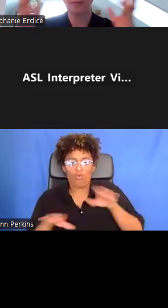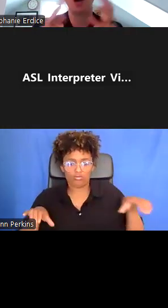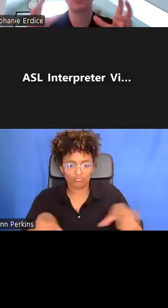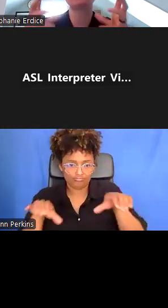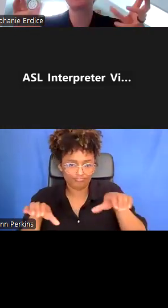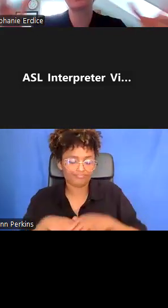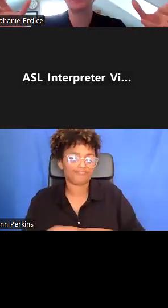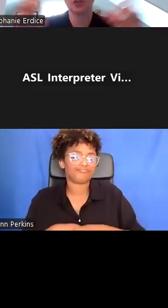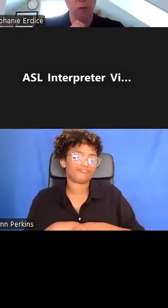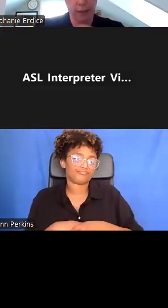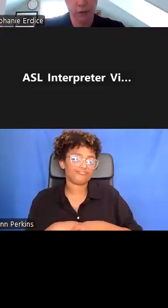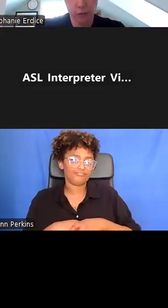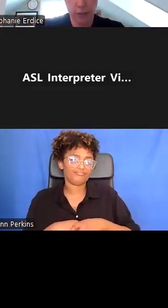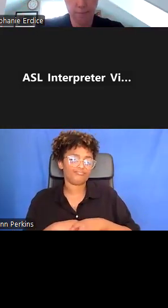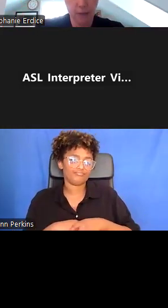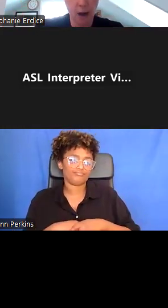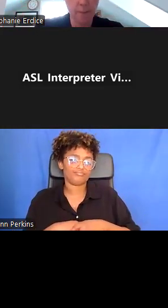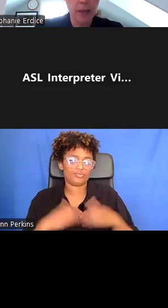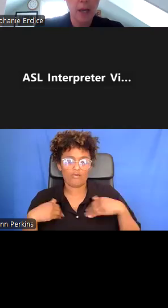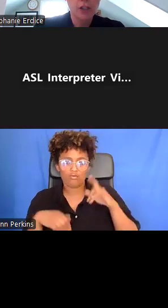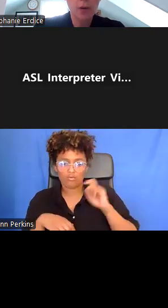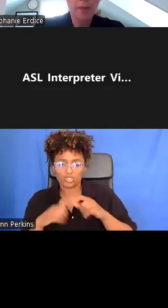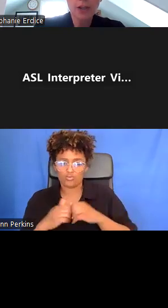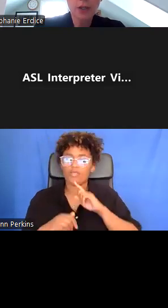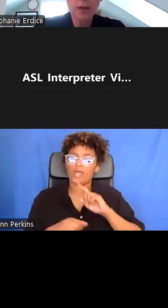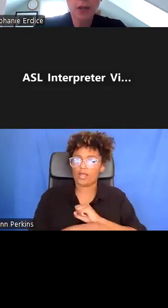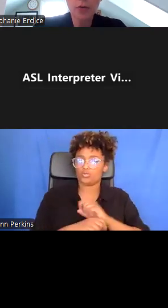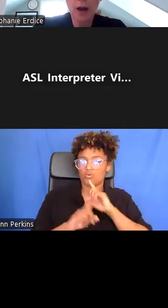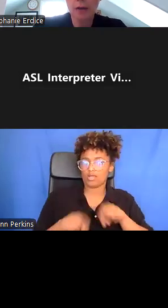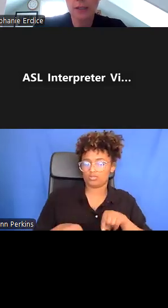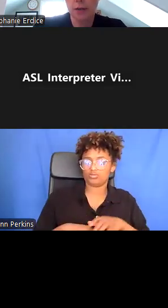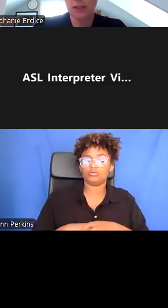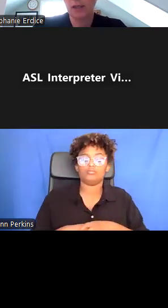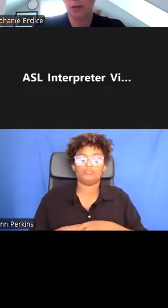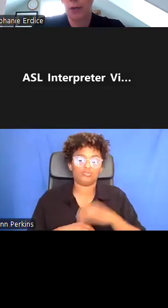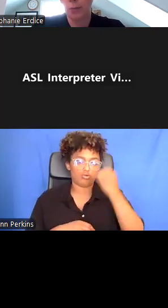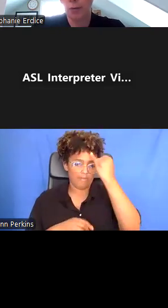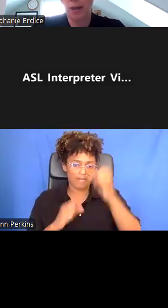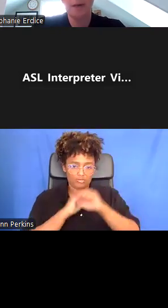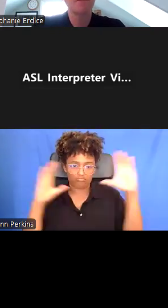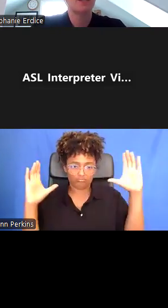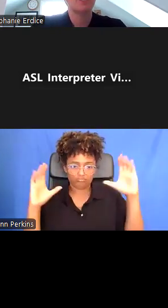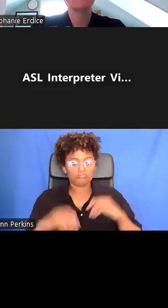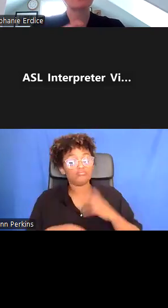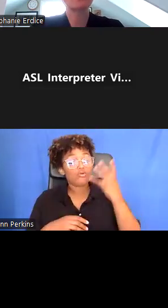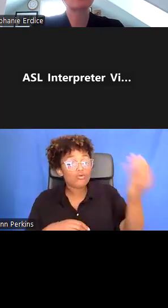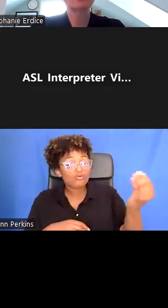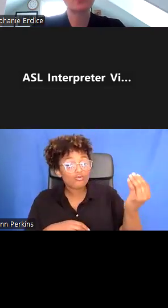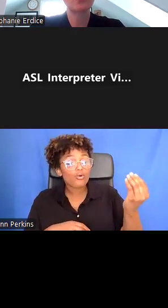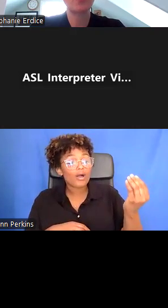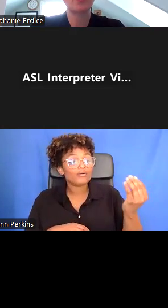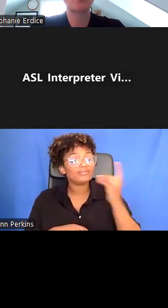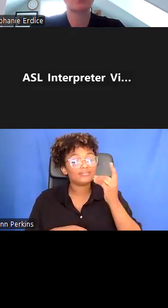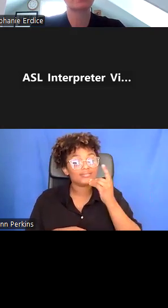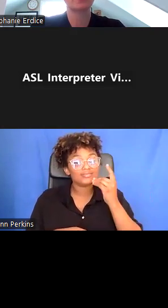very like a question with an actual answer to it. So imagine that you are out to dinner to celebrate your birthday. And for those